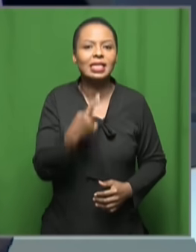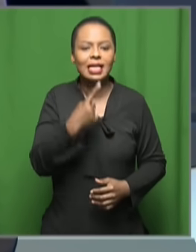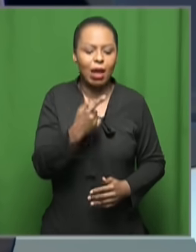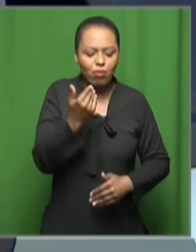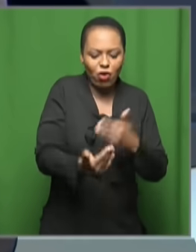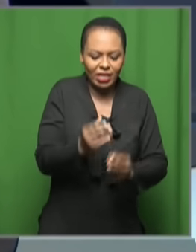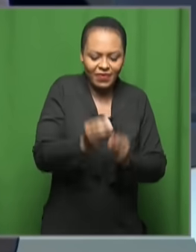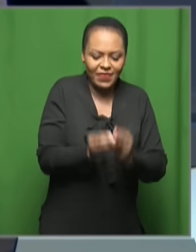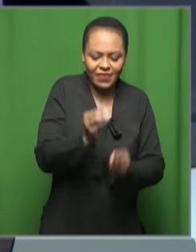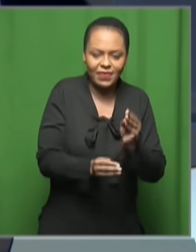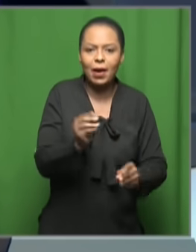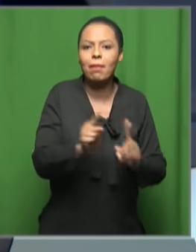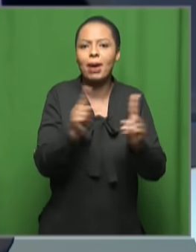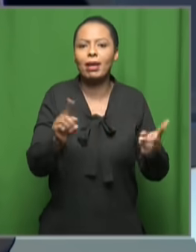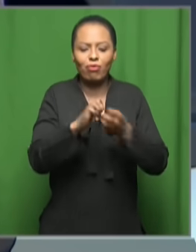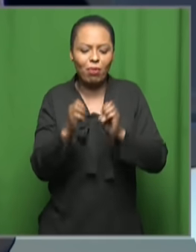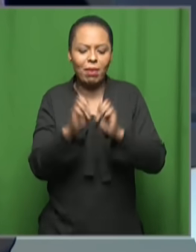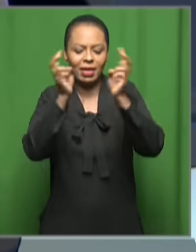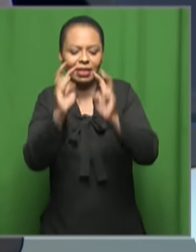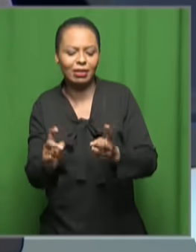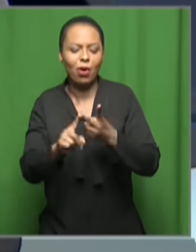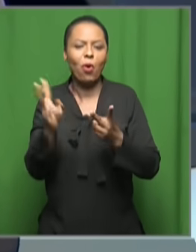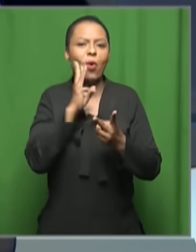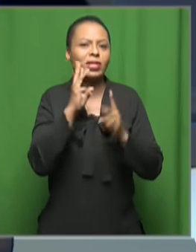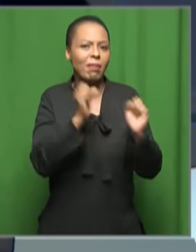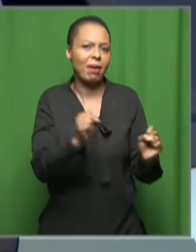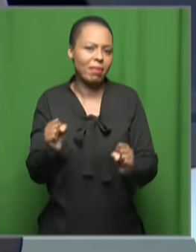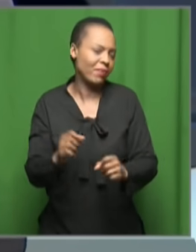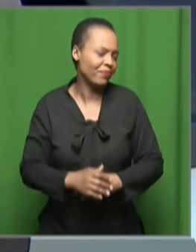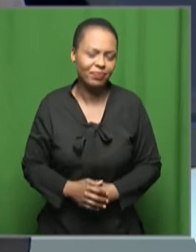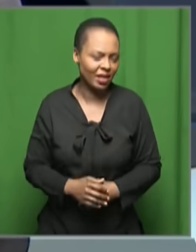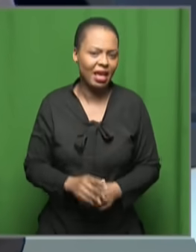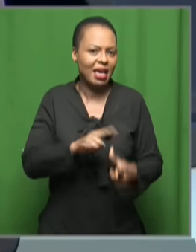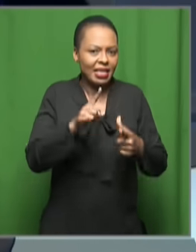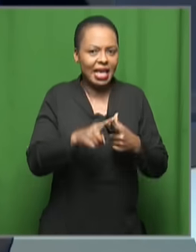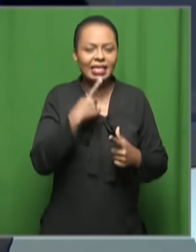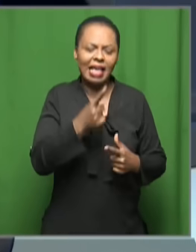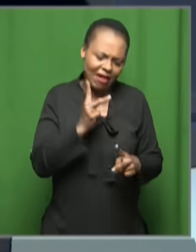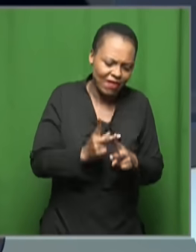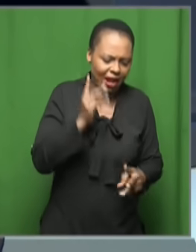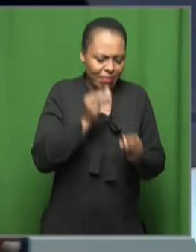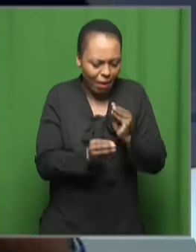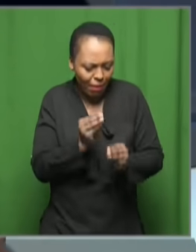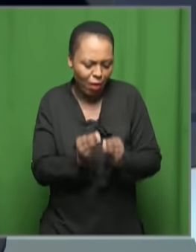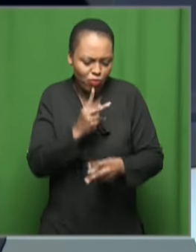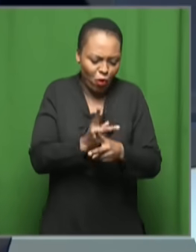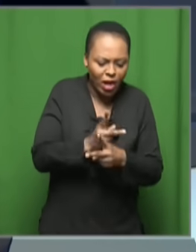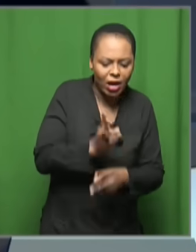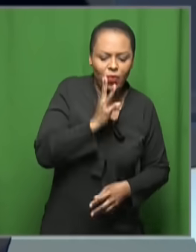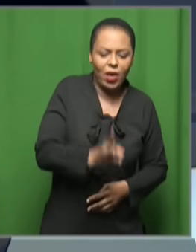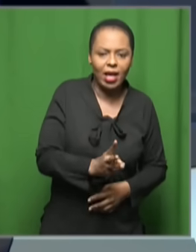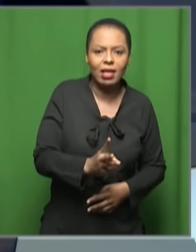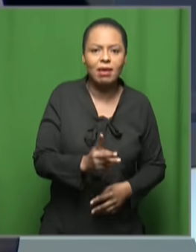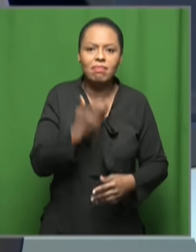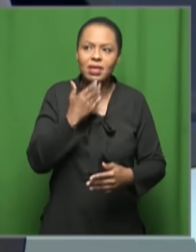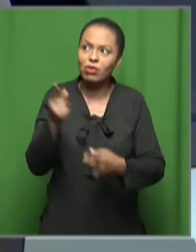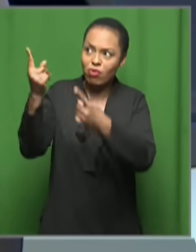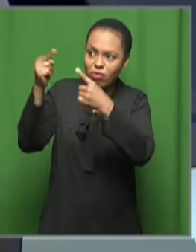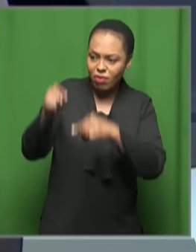when you still have got challenges of electricity, water, and all of that. You then put demands that please come and process here at